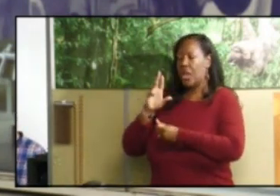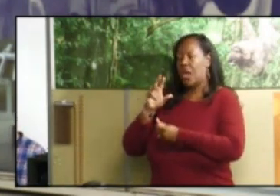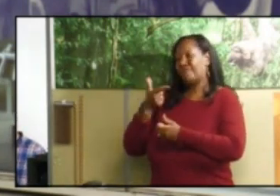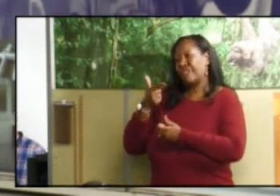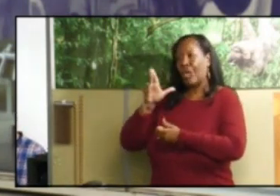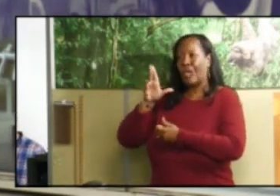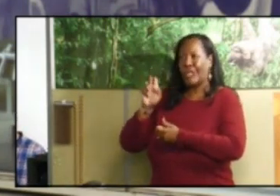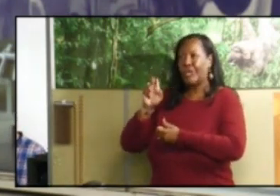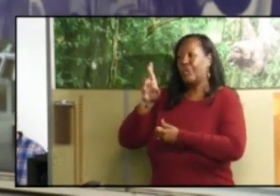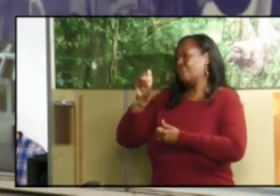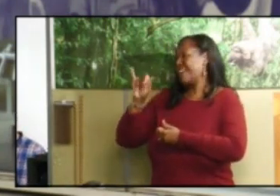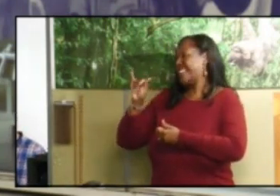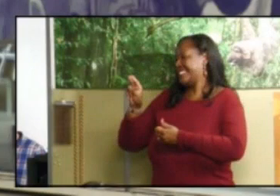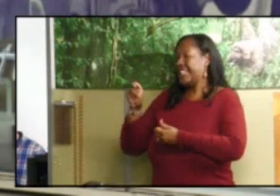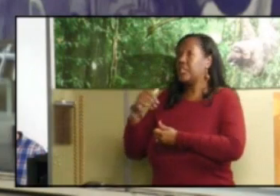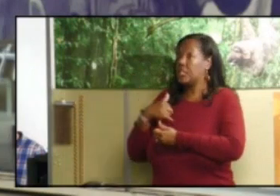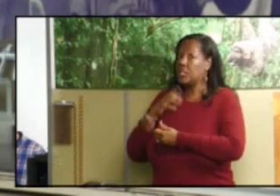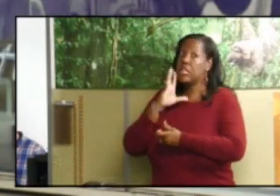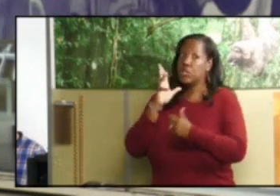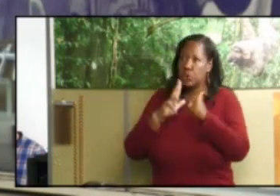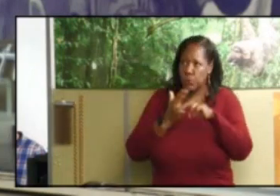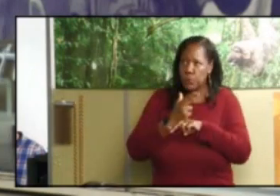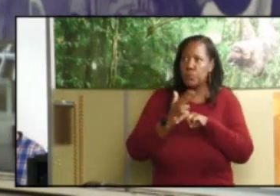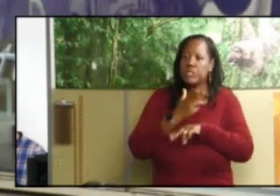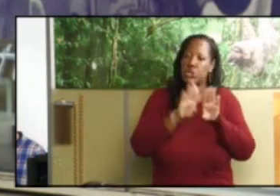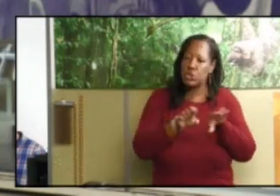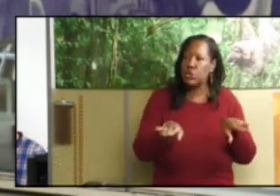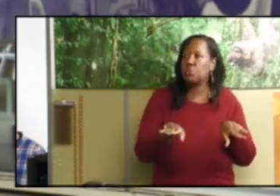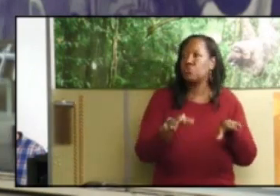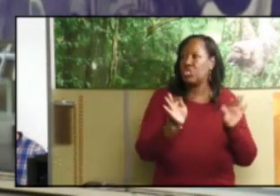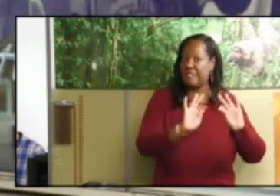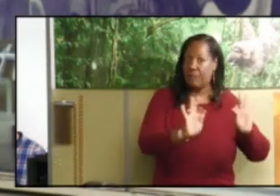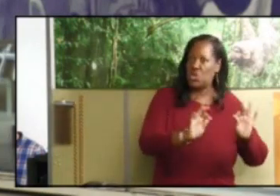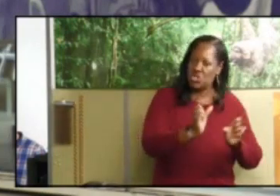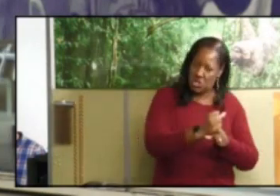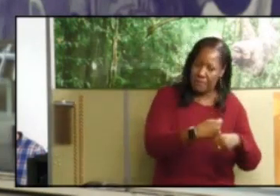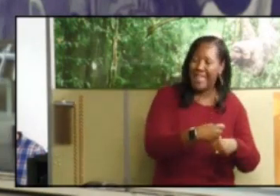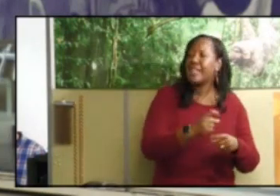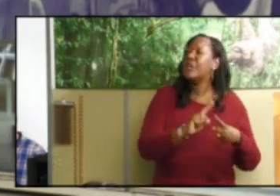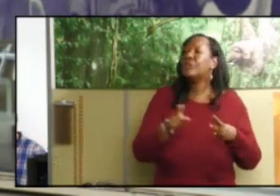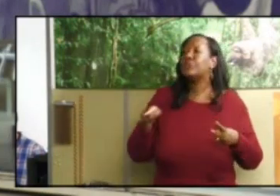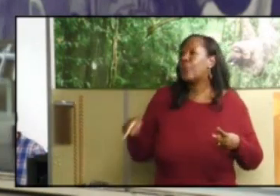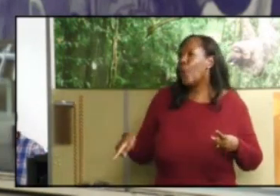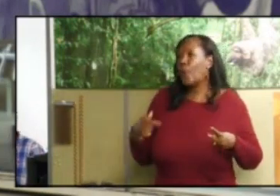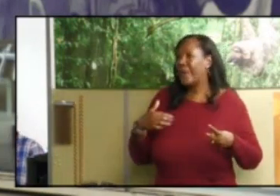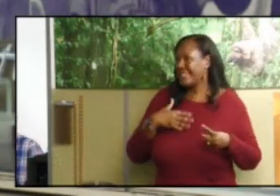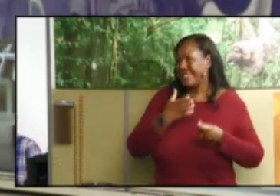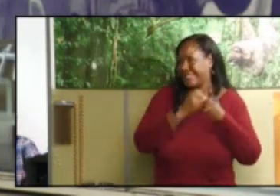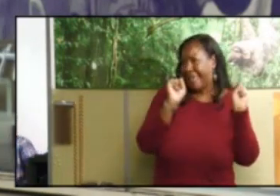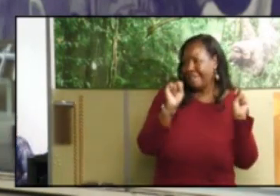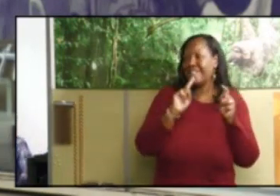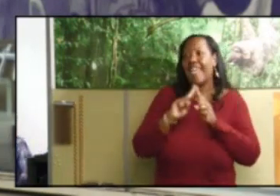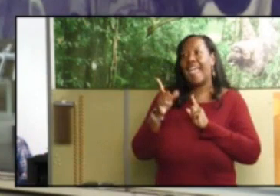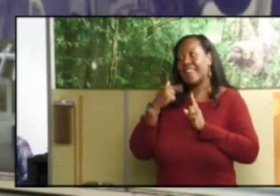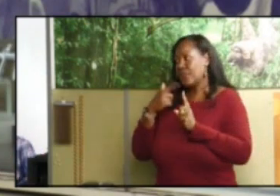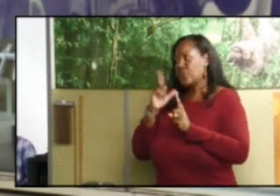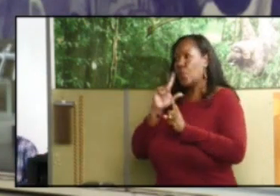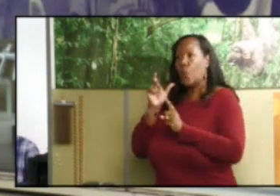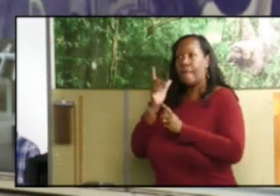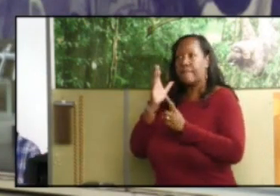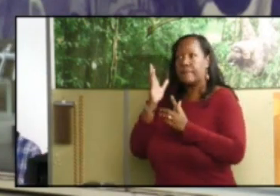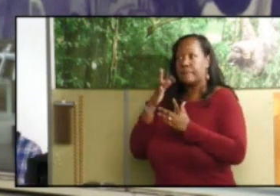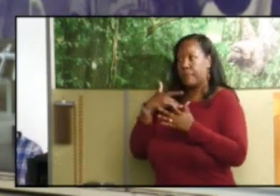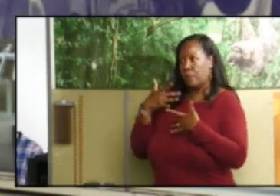very safe. And the color is integral, so you don't have to worry about finishes scratching off from being assembled,